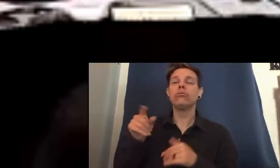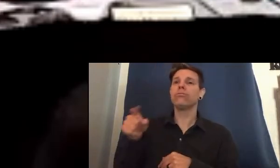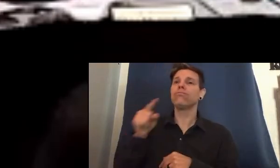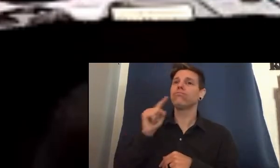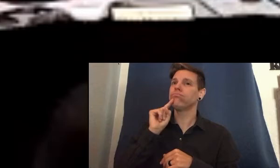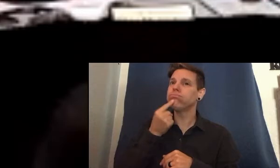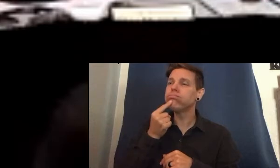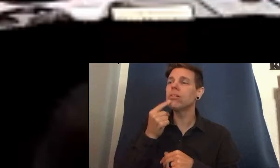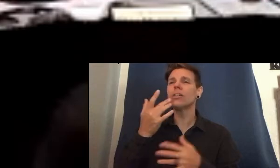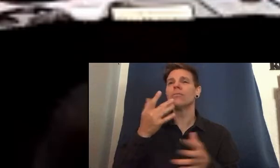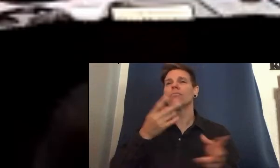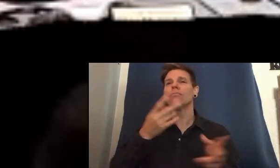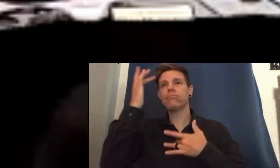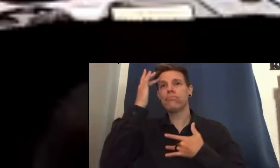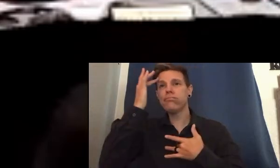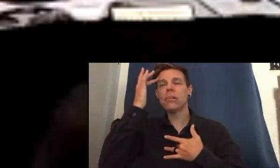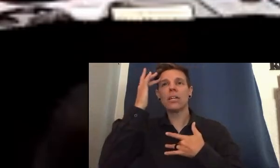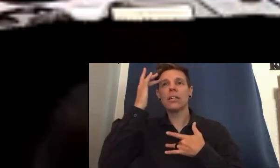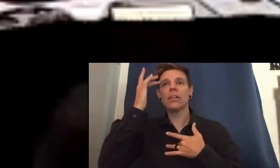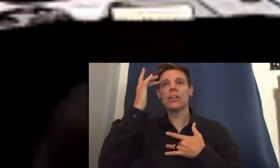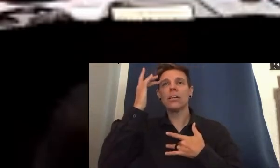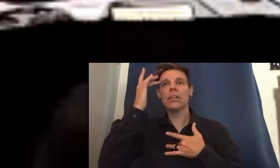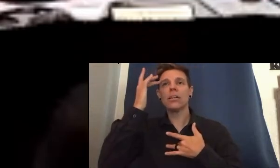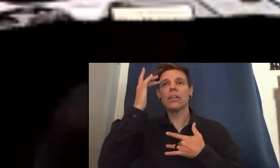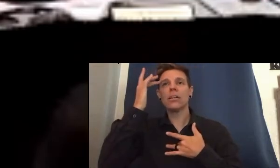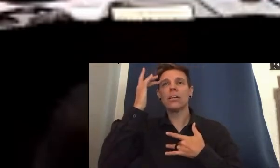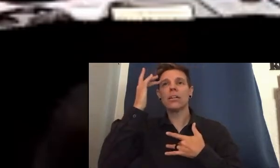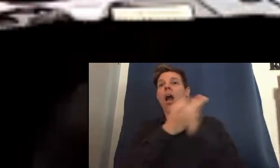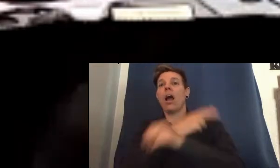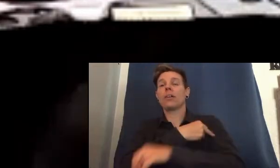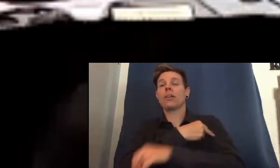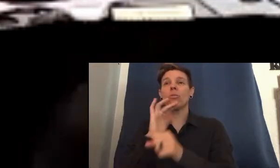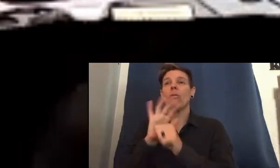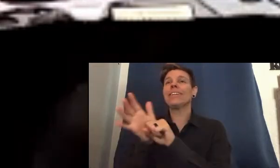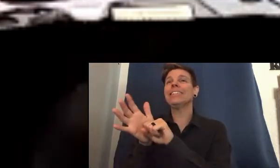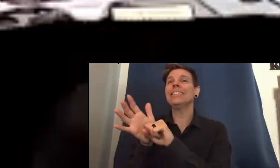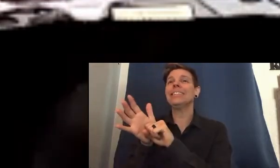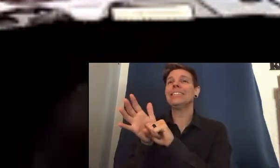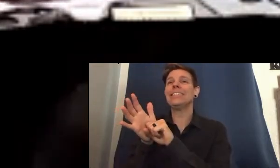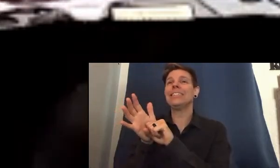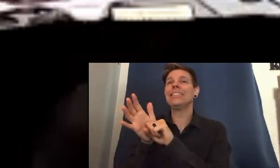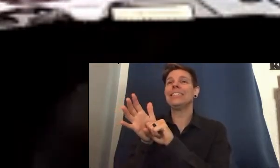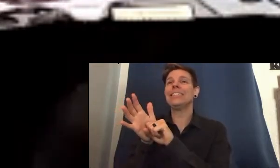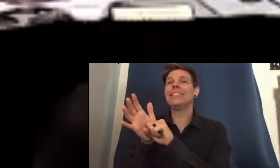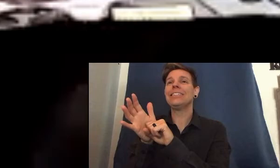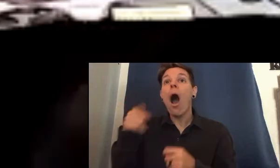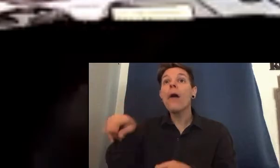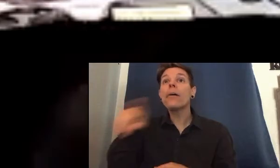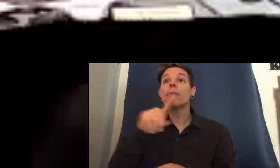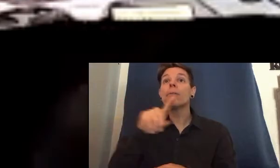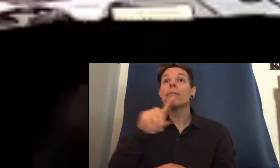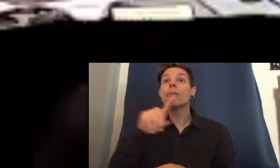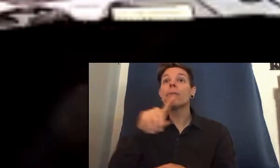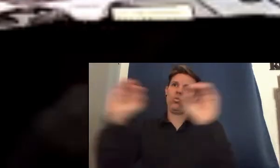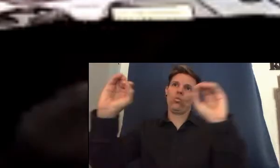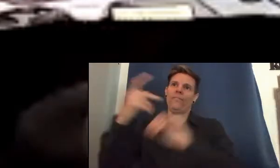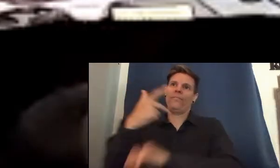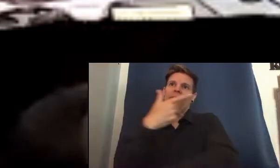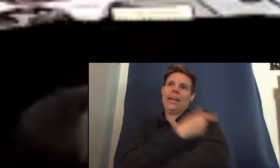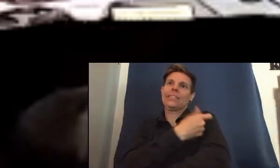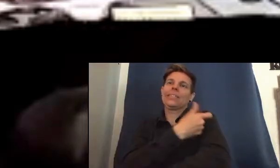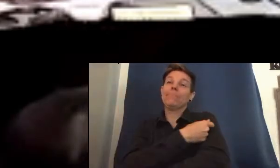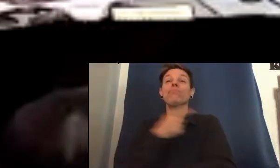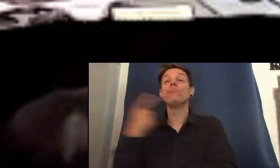to the hospital because of COVID-19 is being unvaccinated, as we all know. Absolutely. Well, let me add to